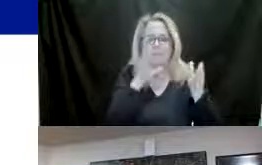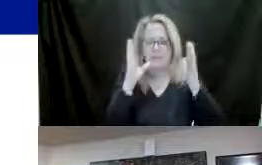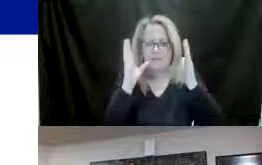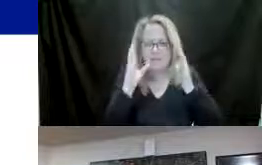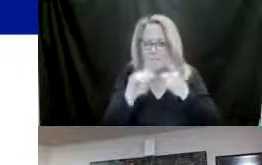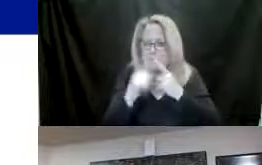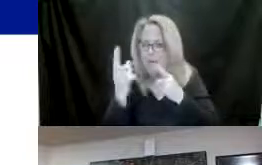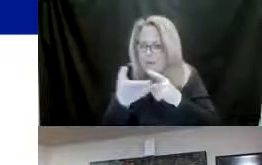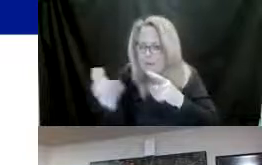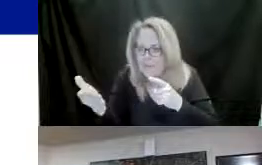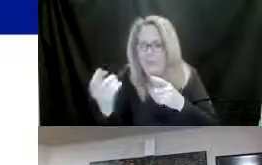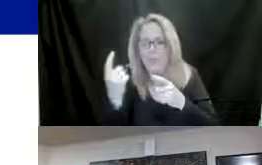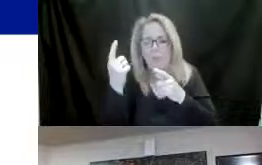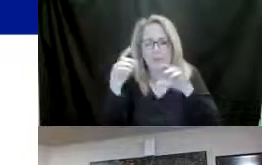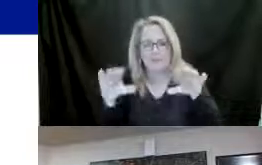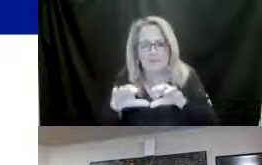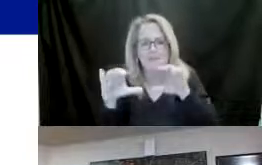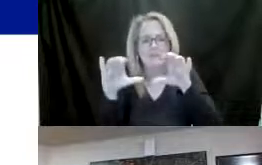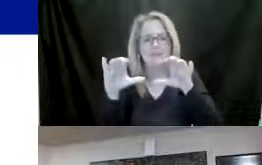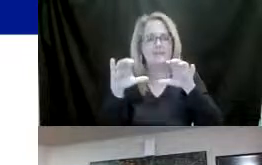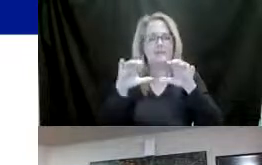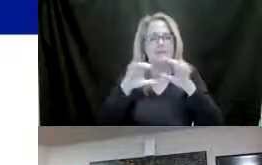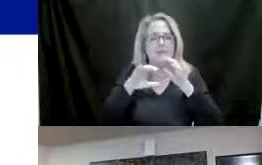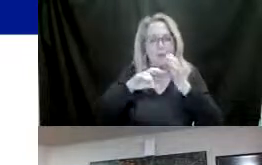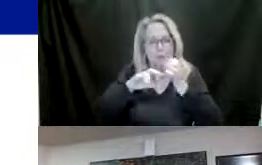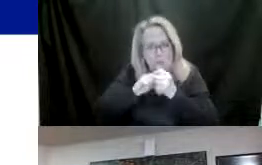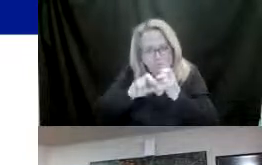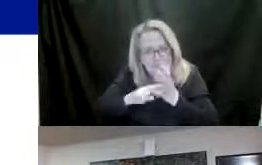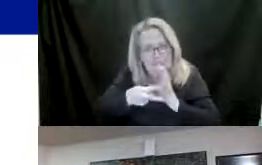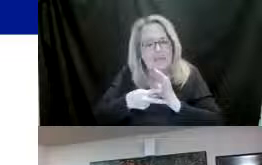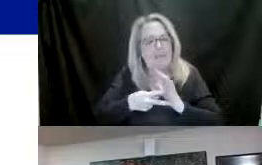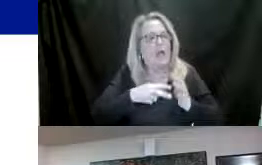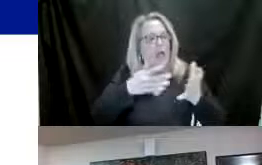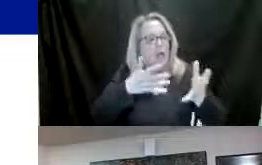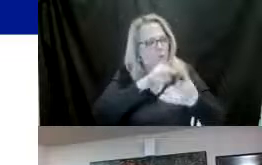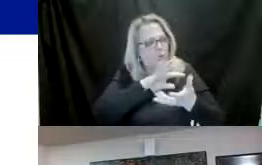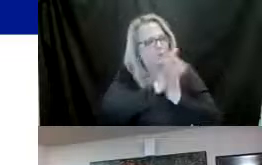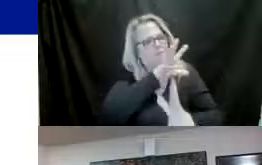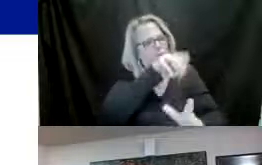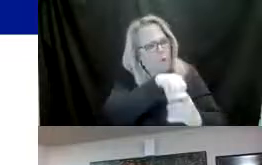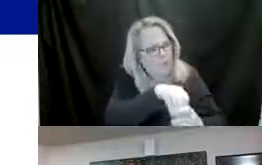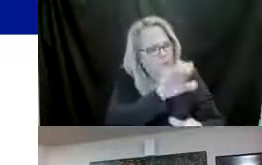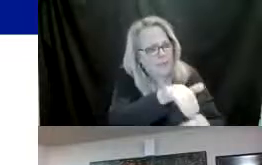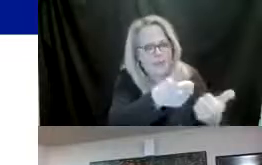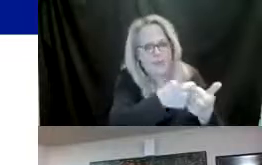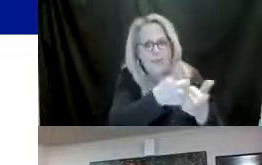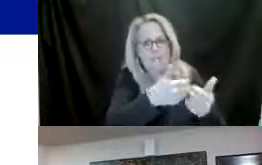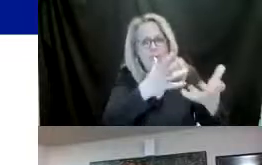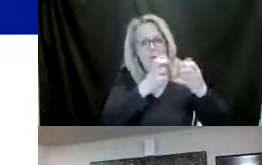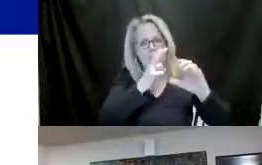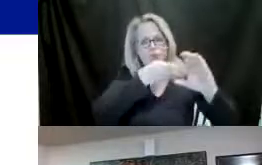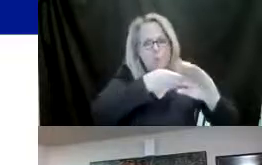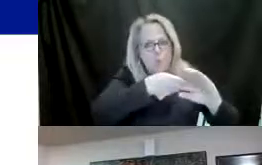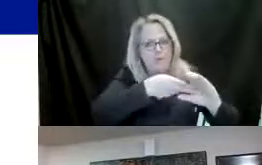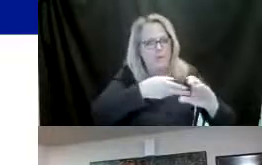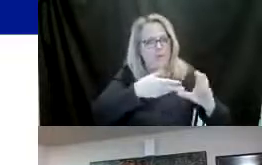or activity intentionally and for social reasons. I want to be involved in that game that you're playing or that activity, or I want to be